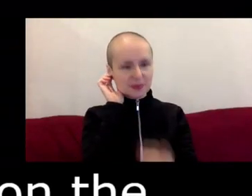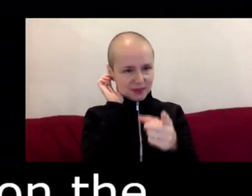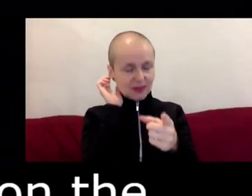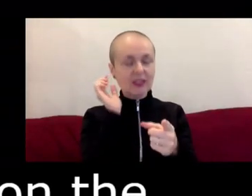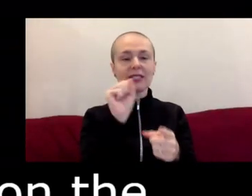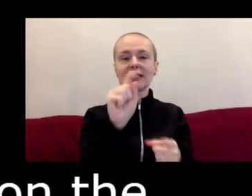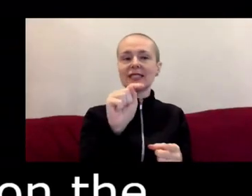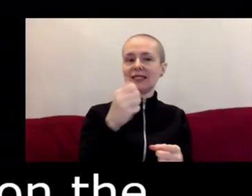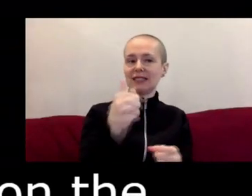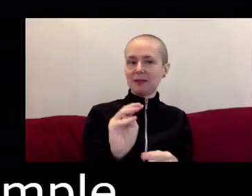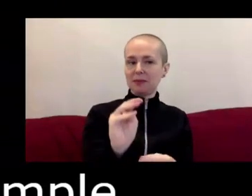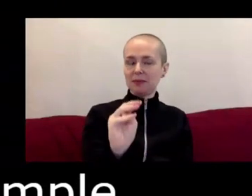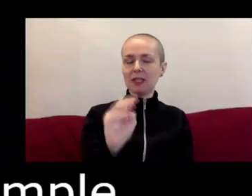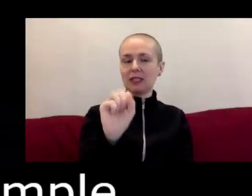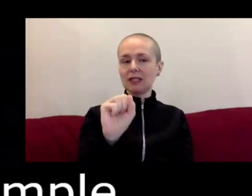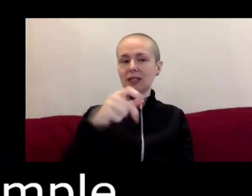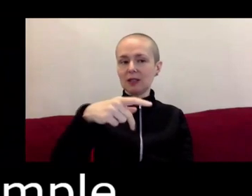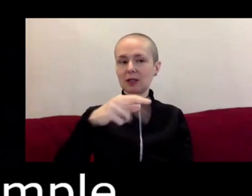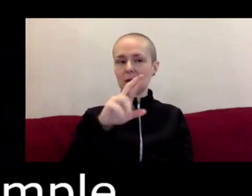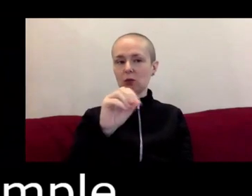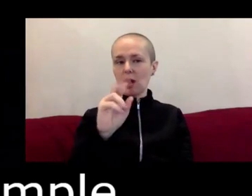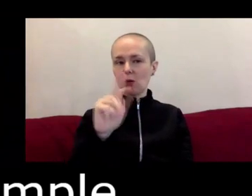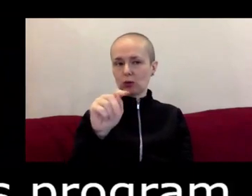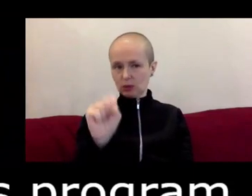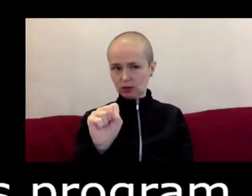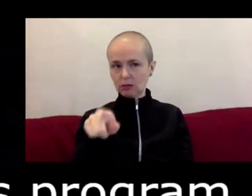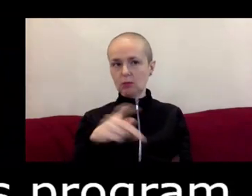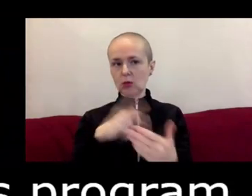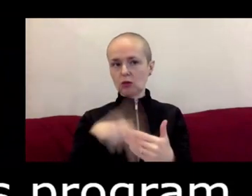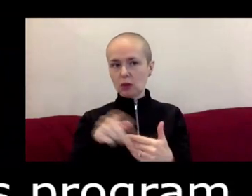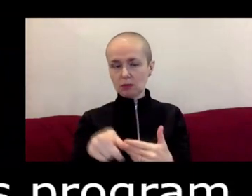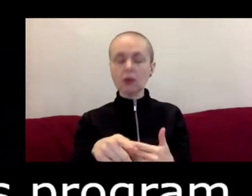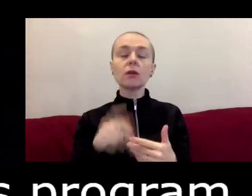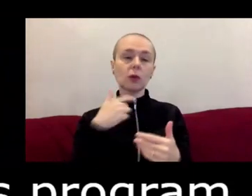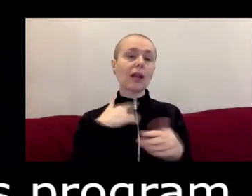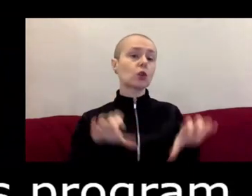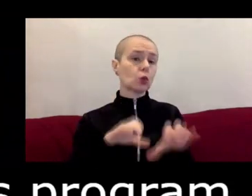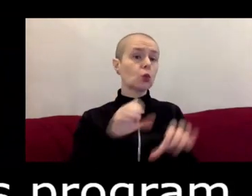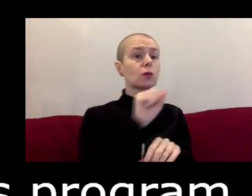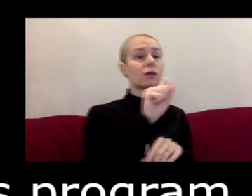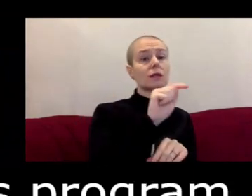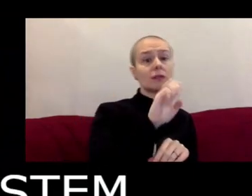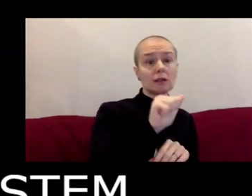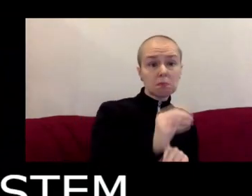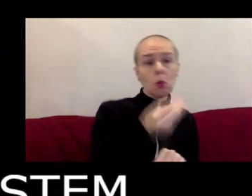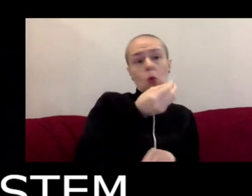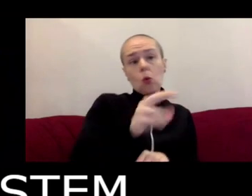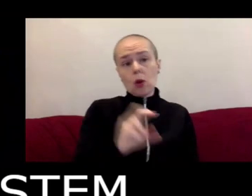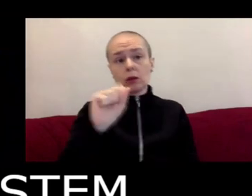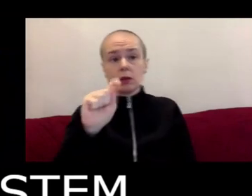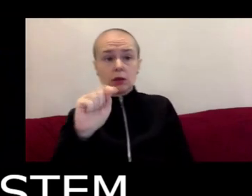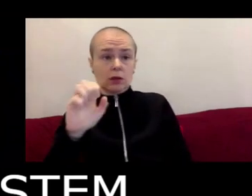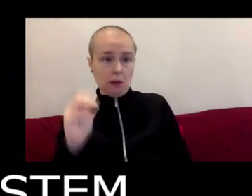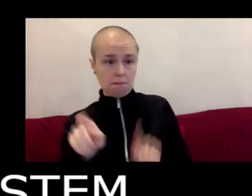STEAM Sprouts program, where we do STEAM or STEM activities for kids